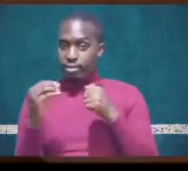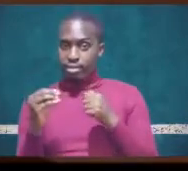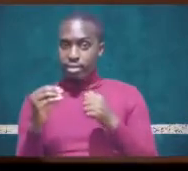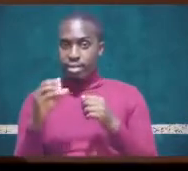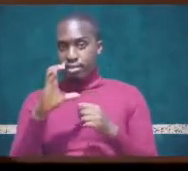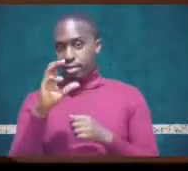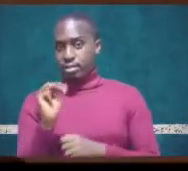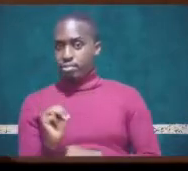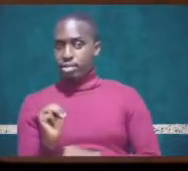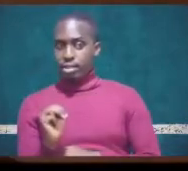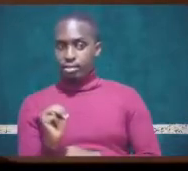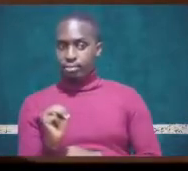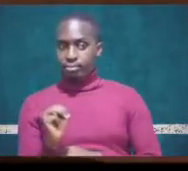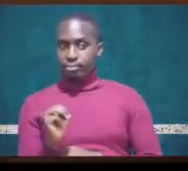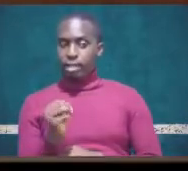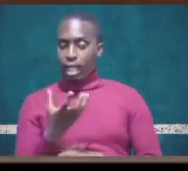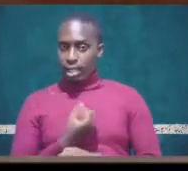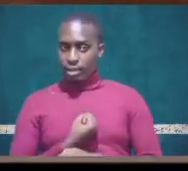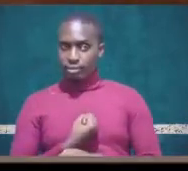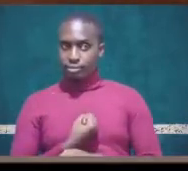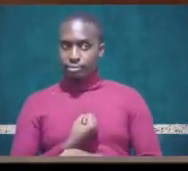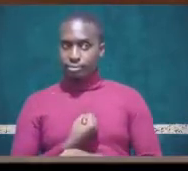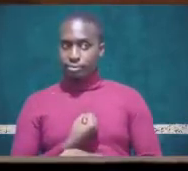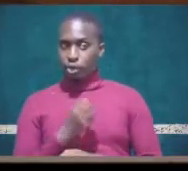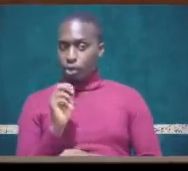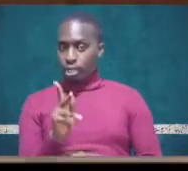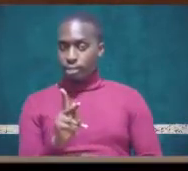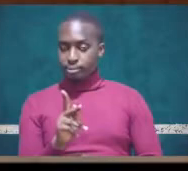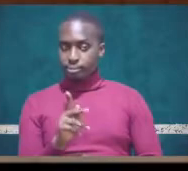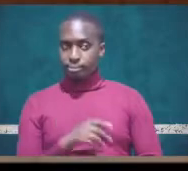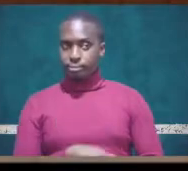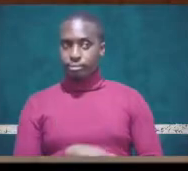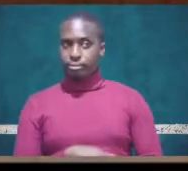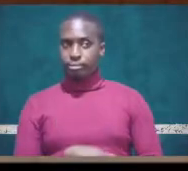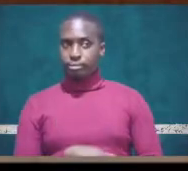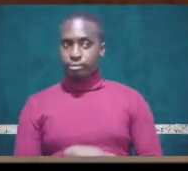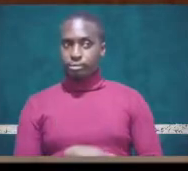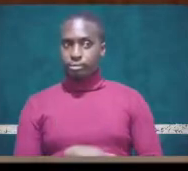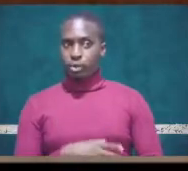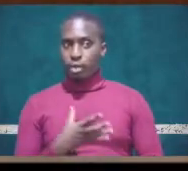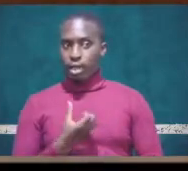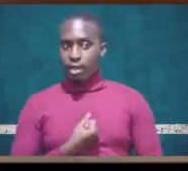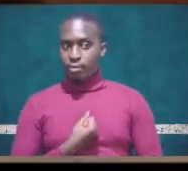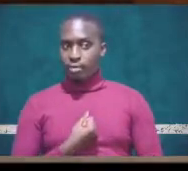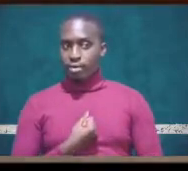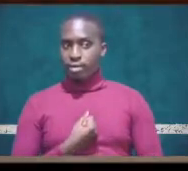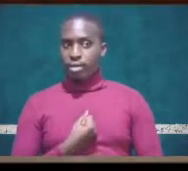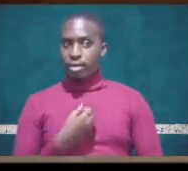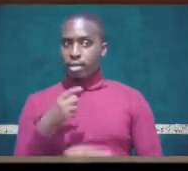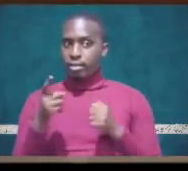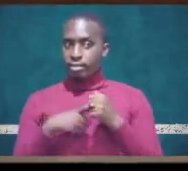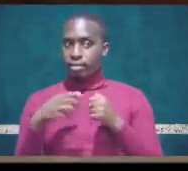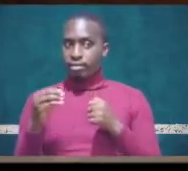the 60 centimeters that I have, okay? There we have 60